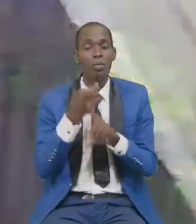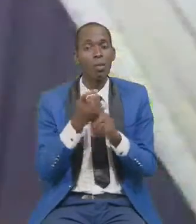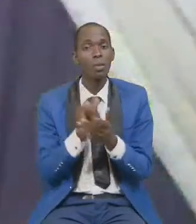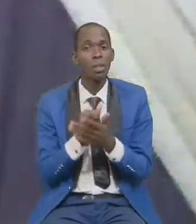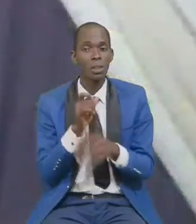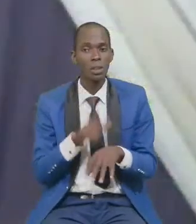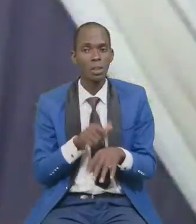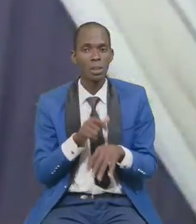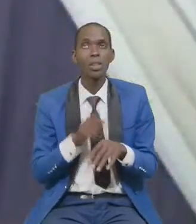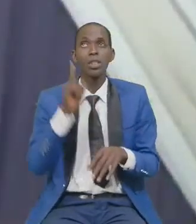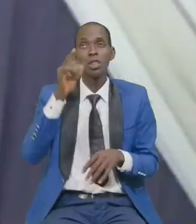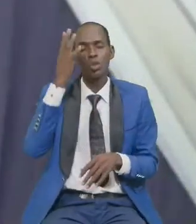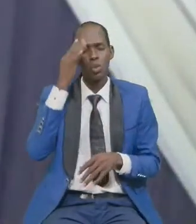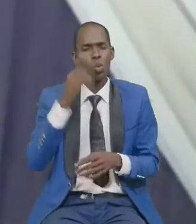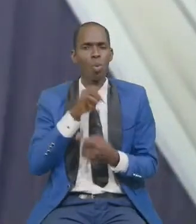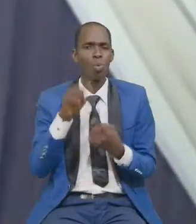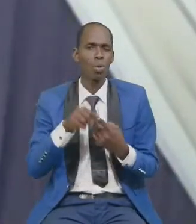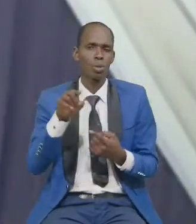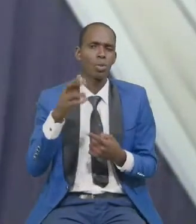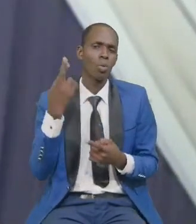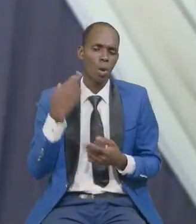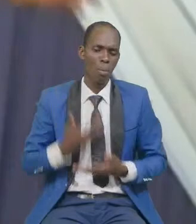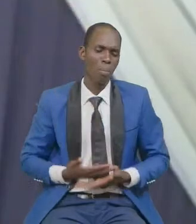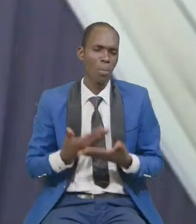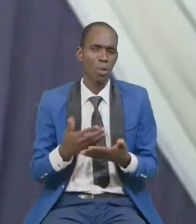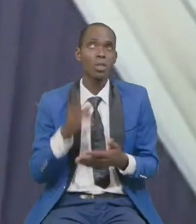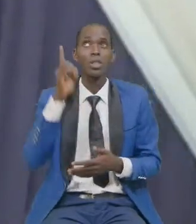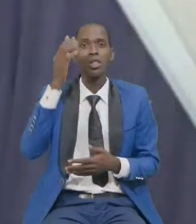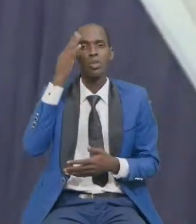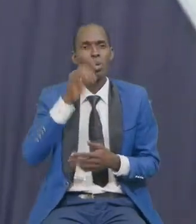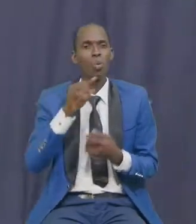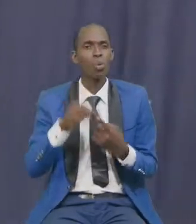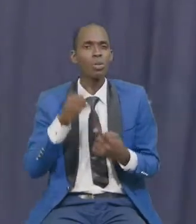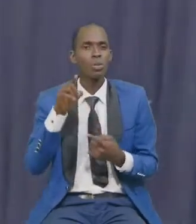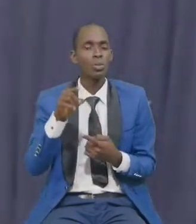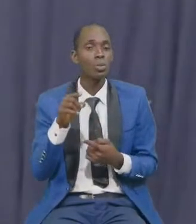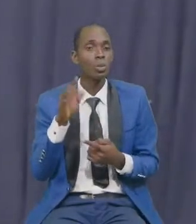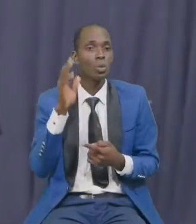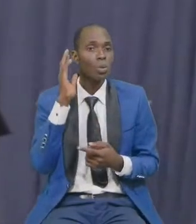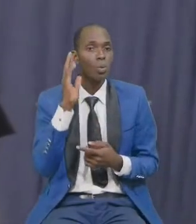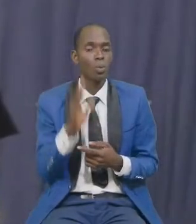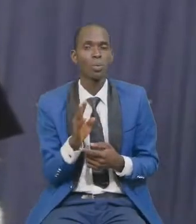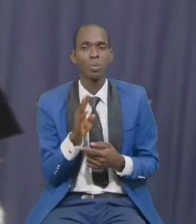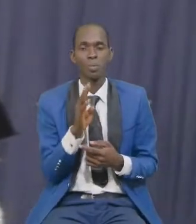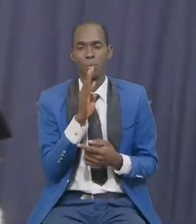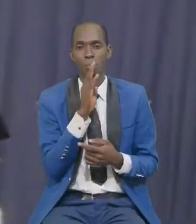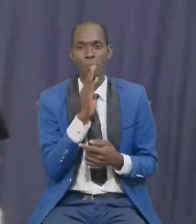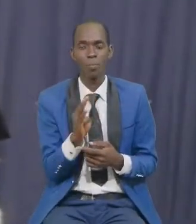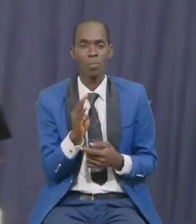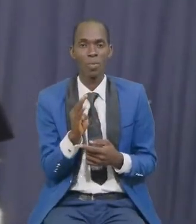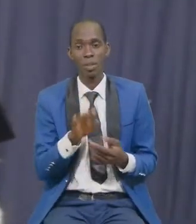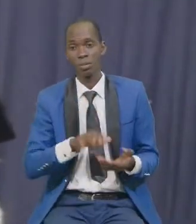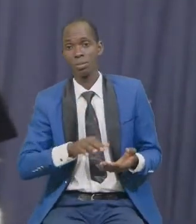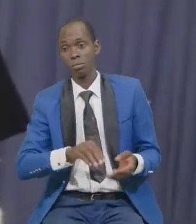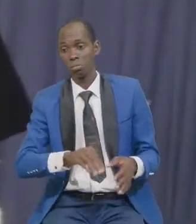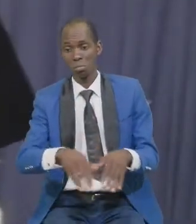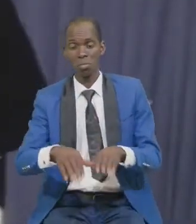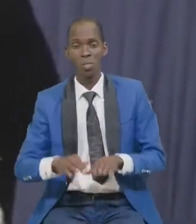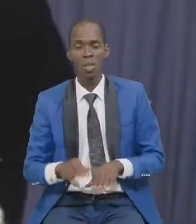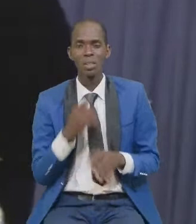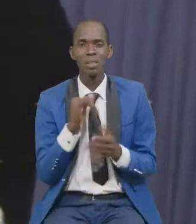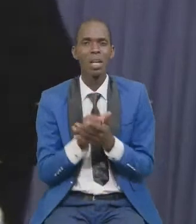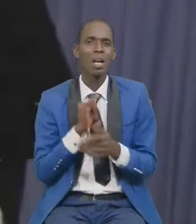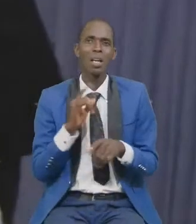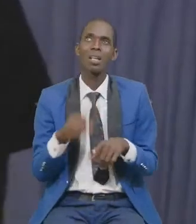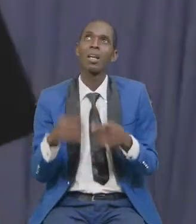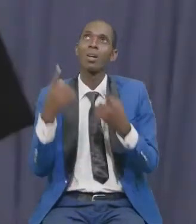you'll be born. He knew where you will live. He said, I cannot come from the cross for him.